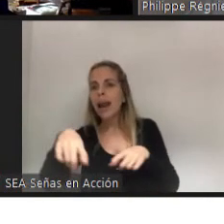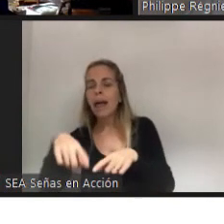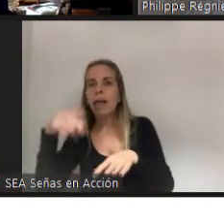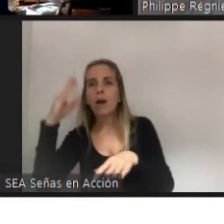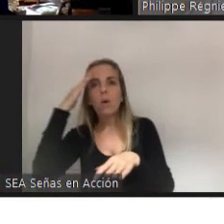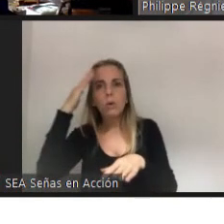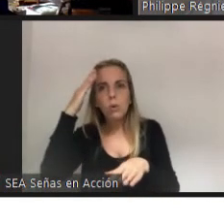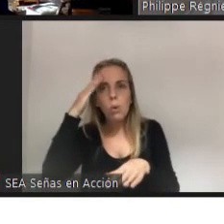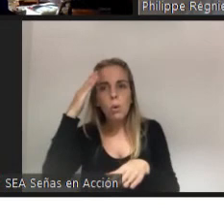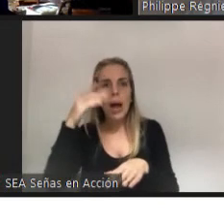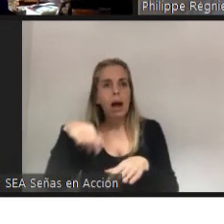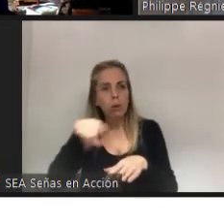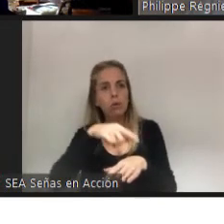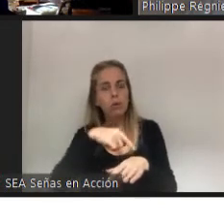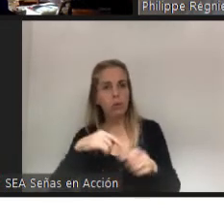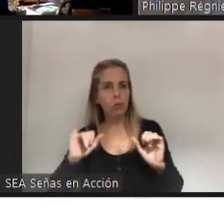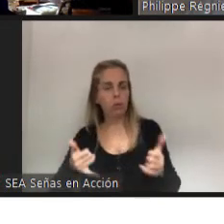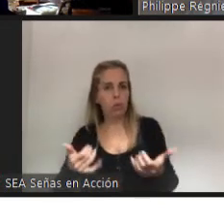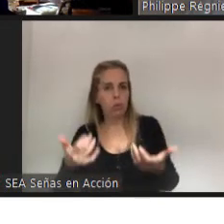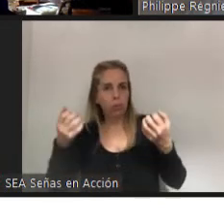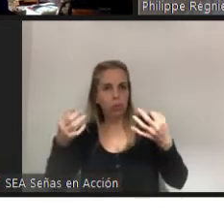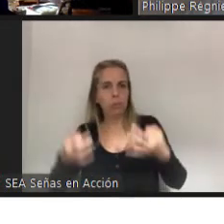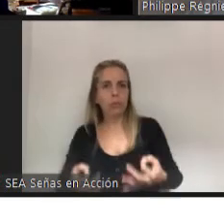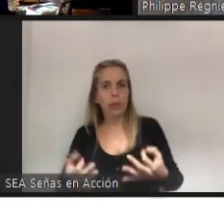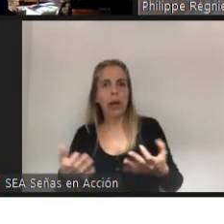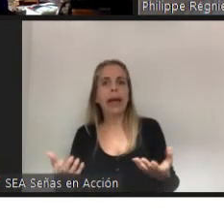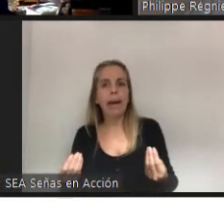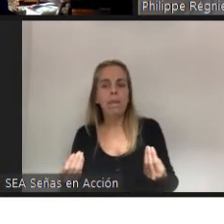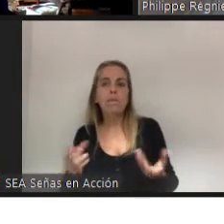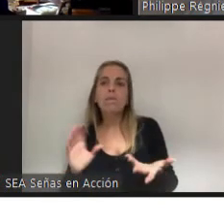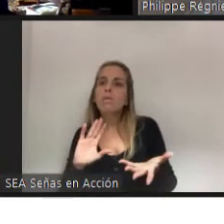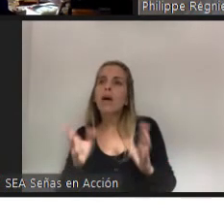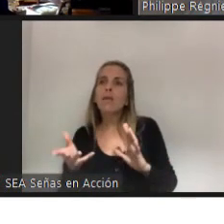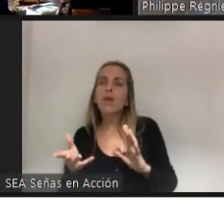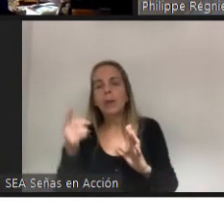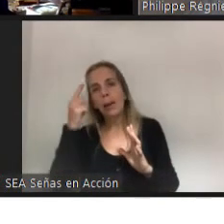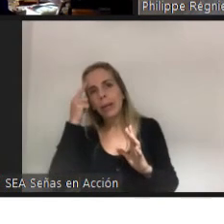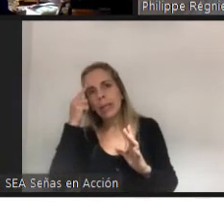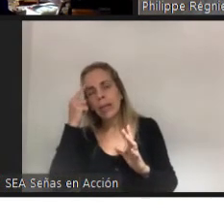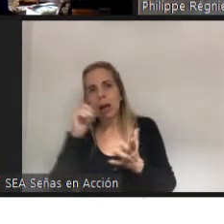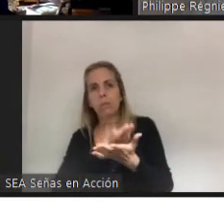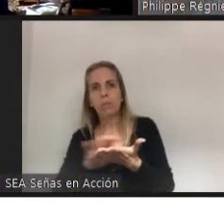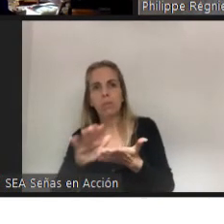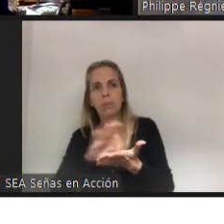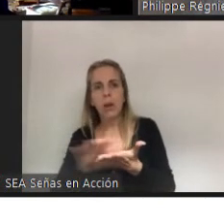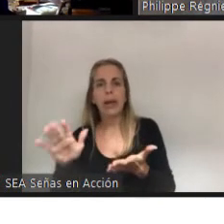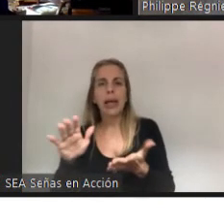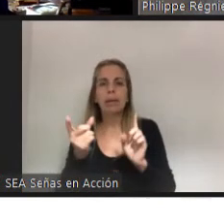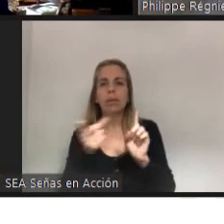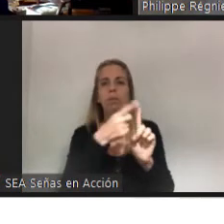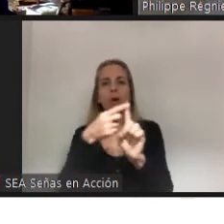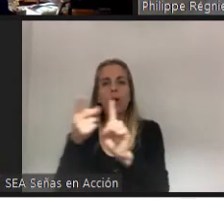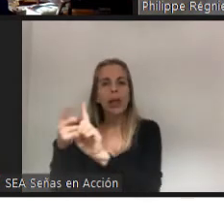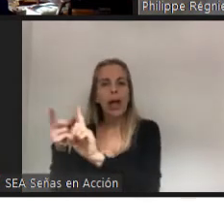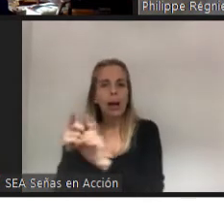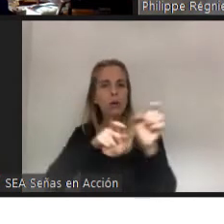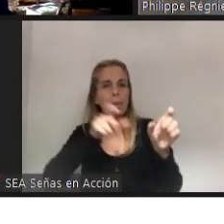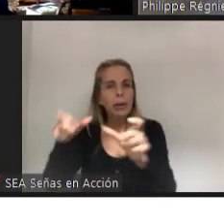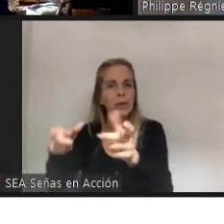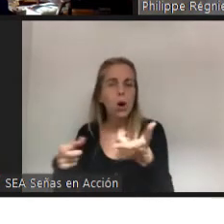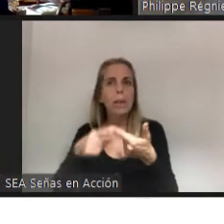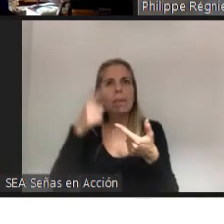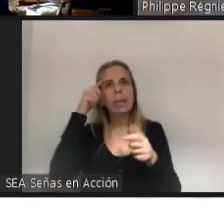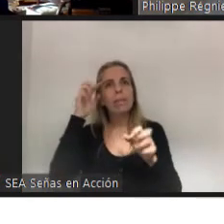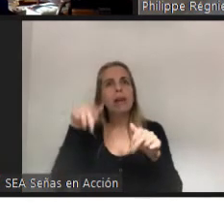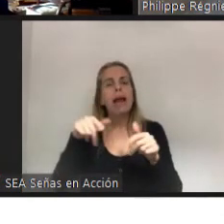from our position of citizens, take a way to reconsider the relation between